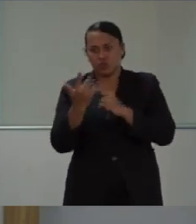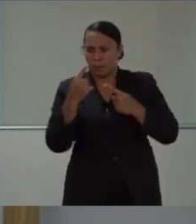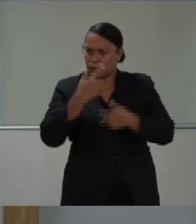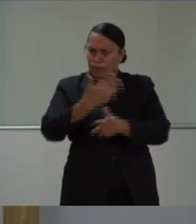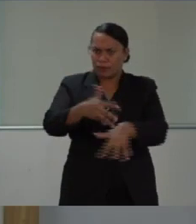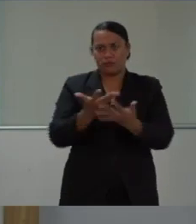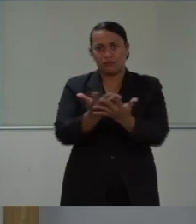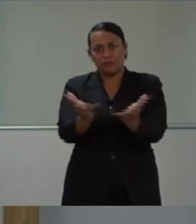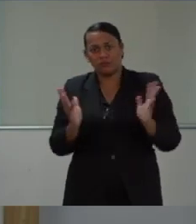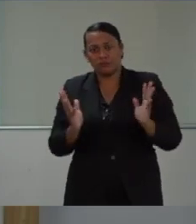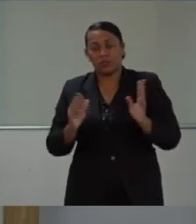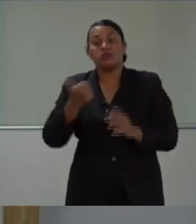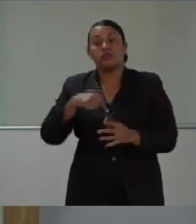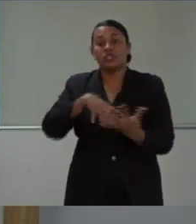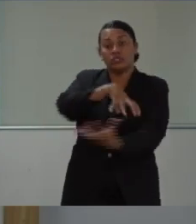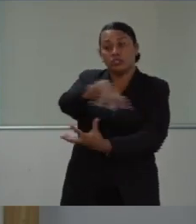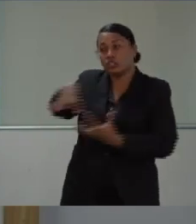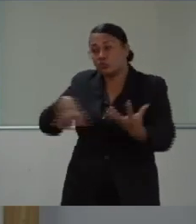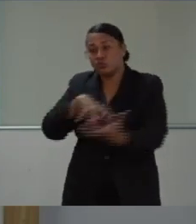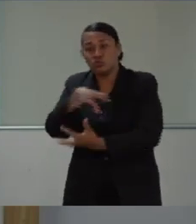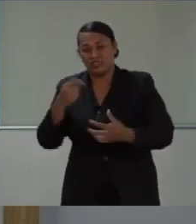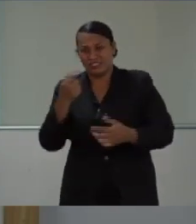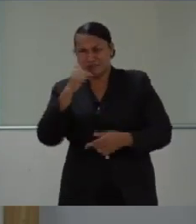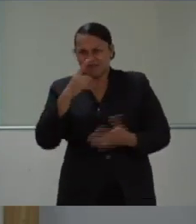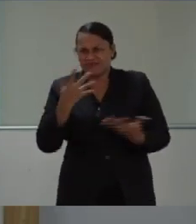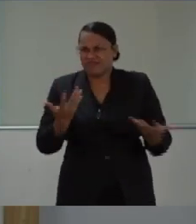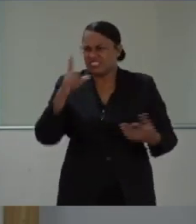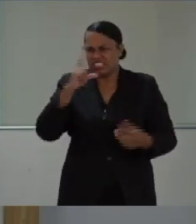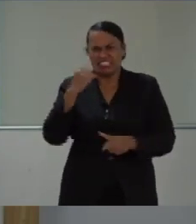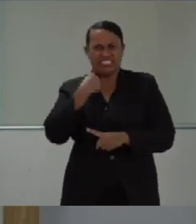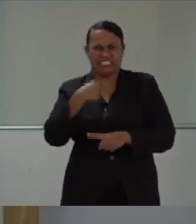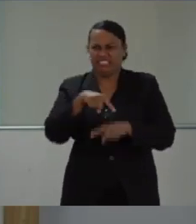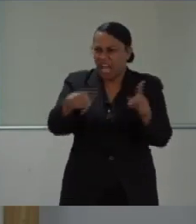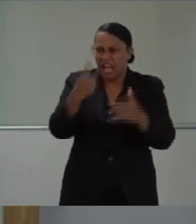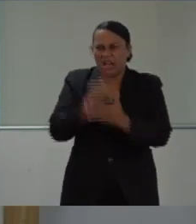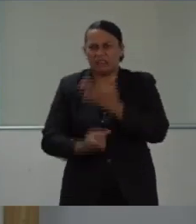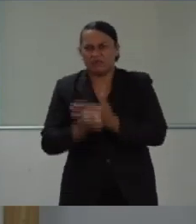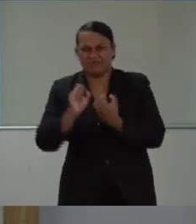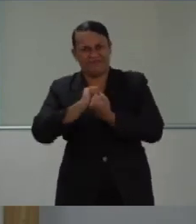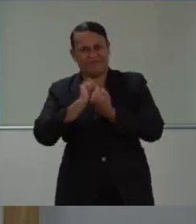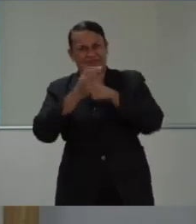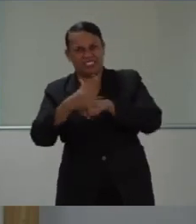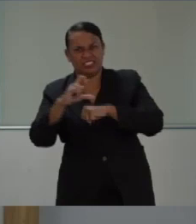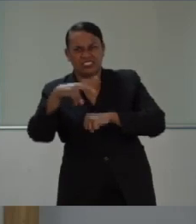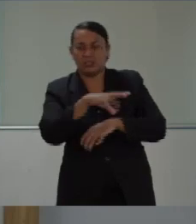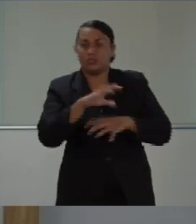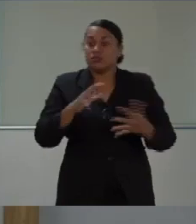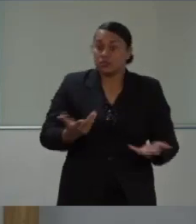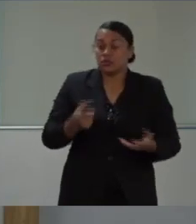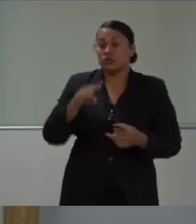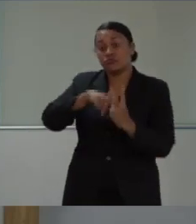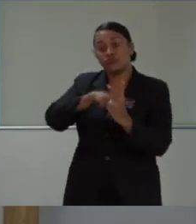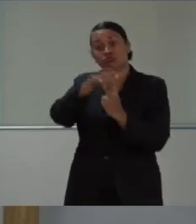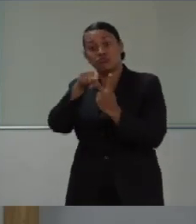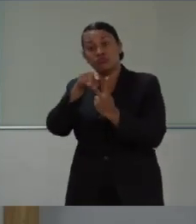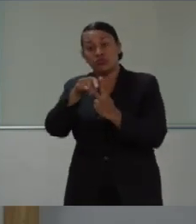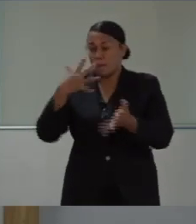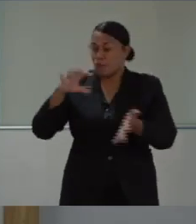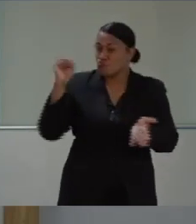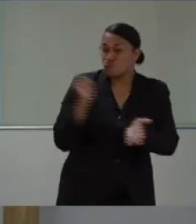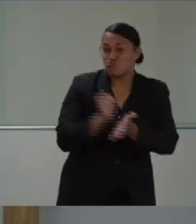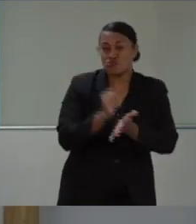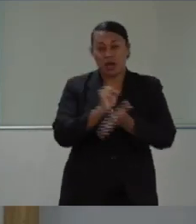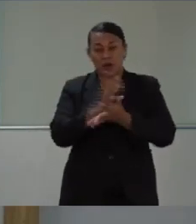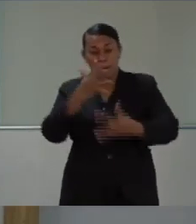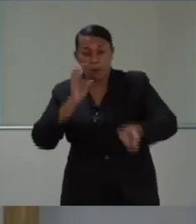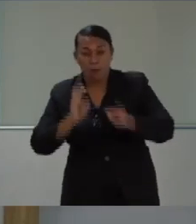Cyclones can kill, and so can coronavirus. So as we combat these two life-threatening crises, it's